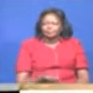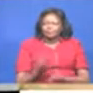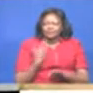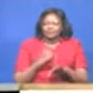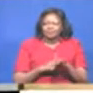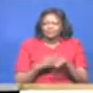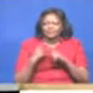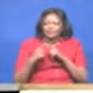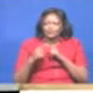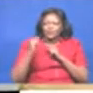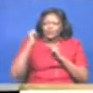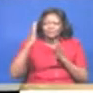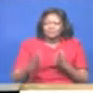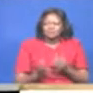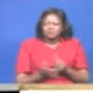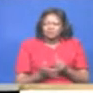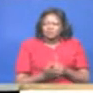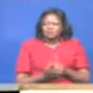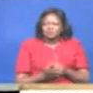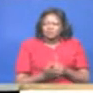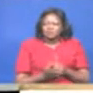experienced politicians, you know,